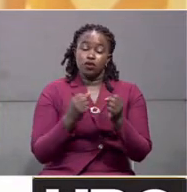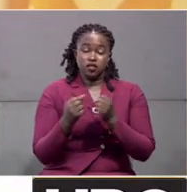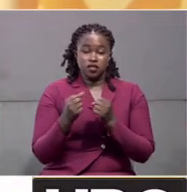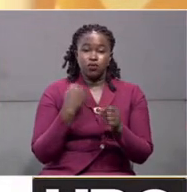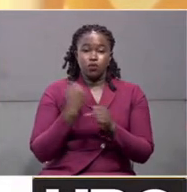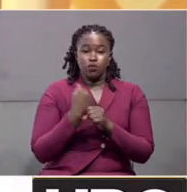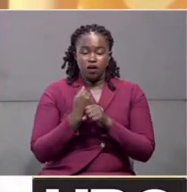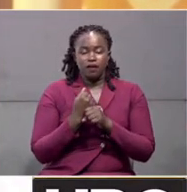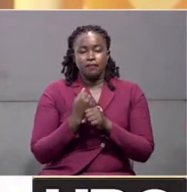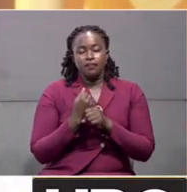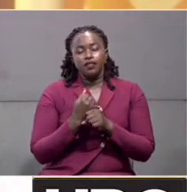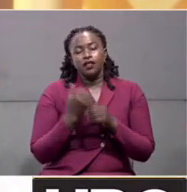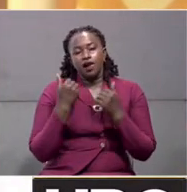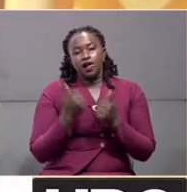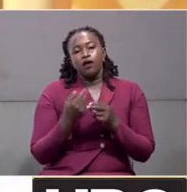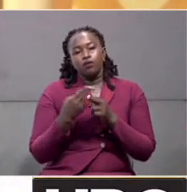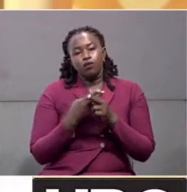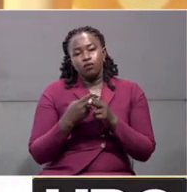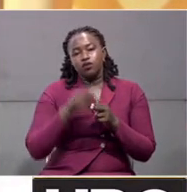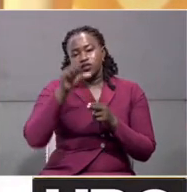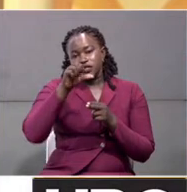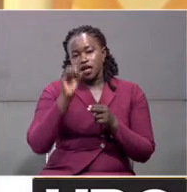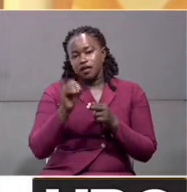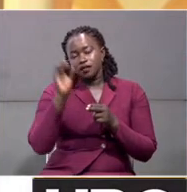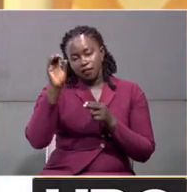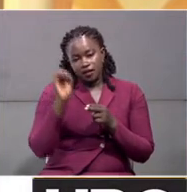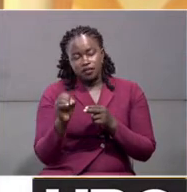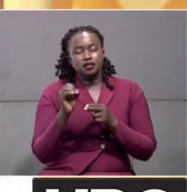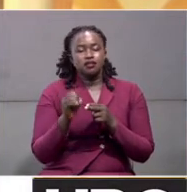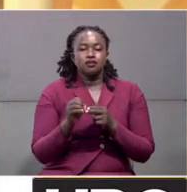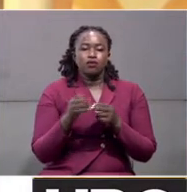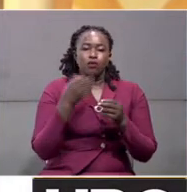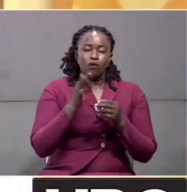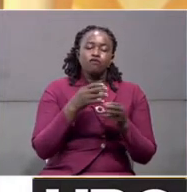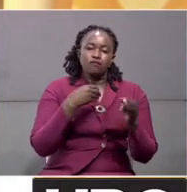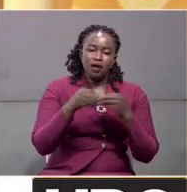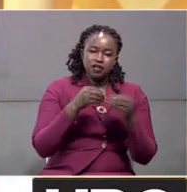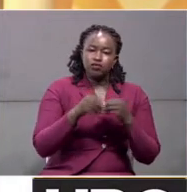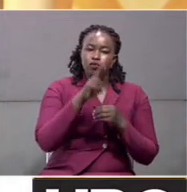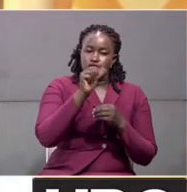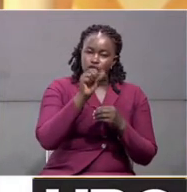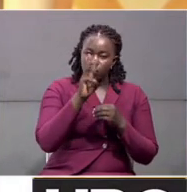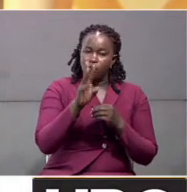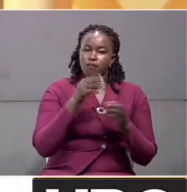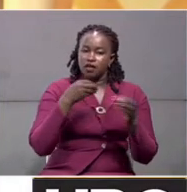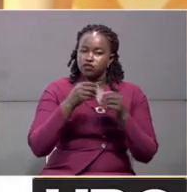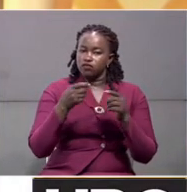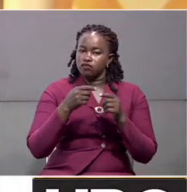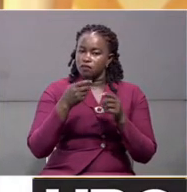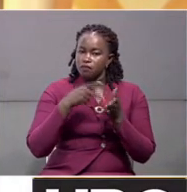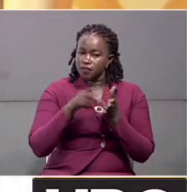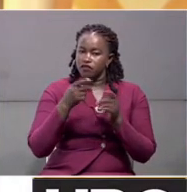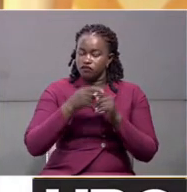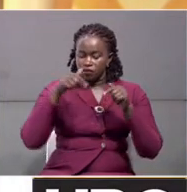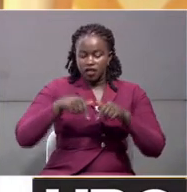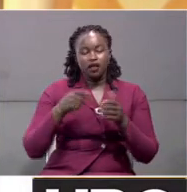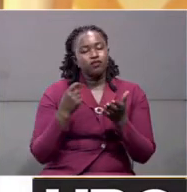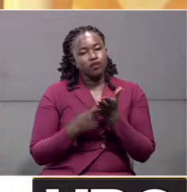we buy almost 90% of raw material within Uganda, and we become the